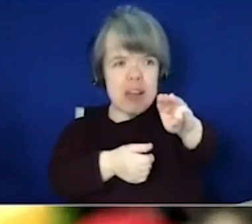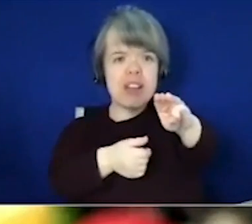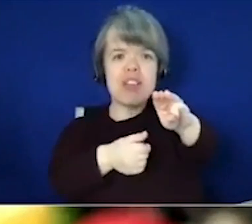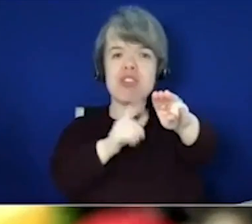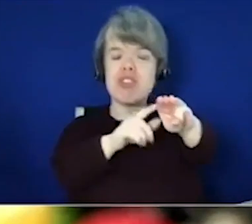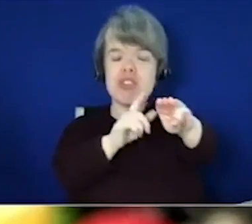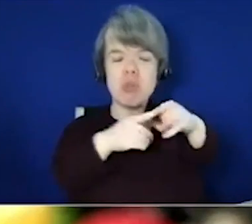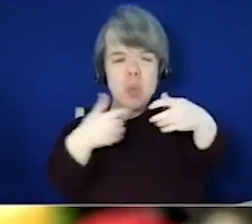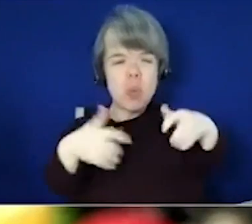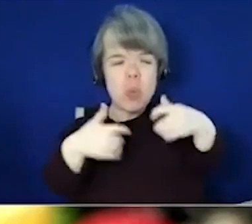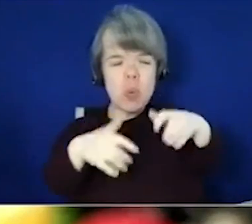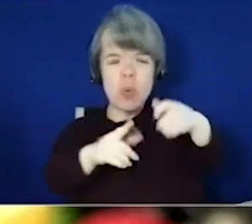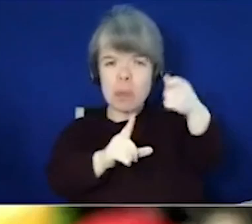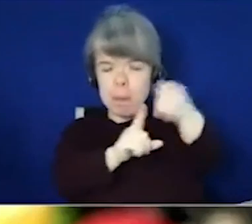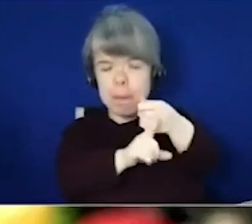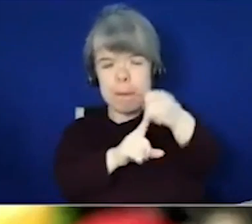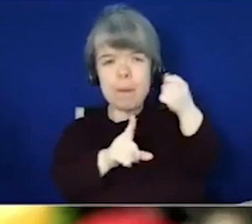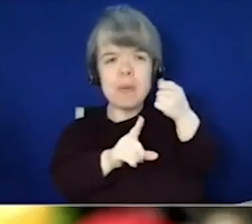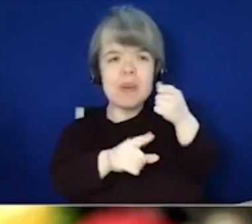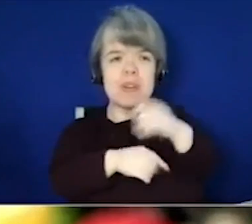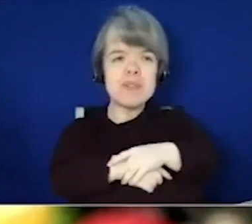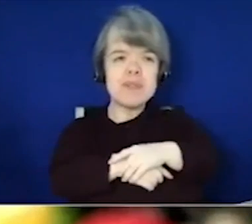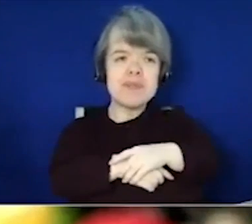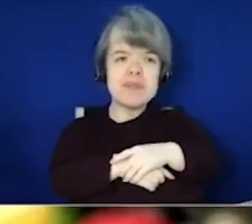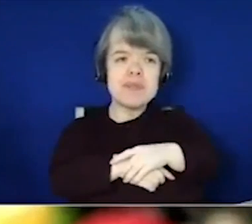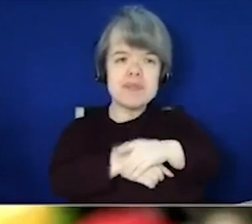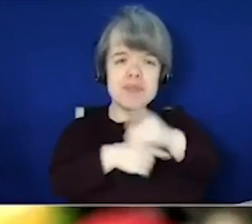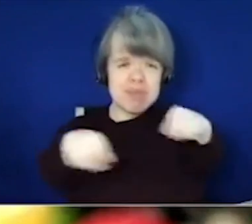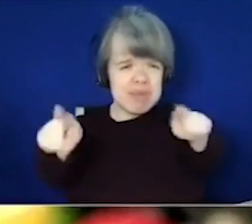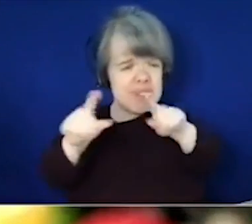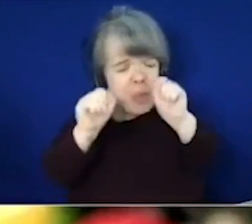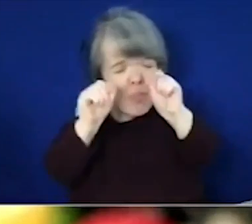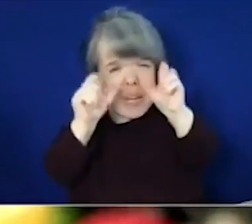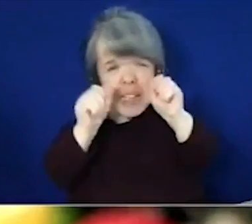we reimagine the future of Starbucks together. Thank you very much.